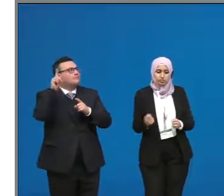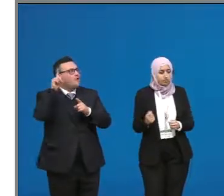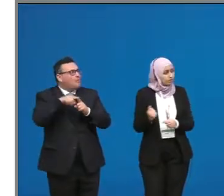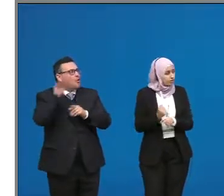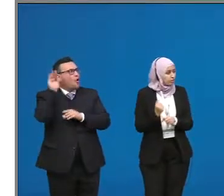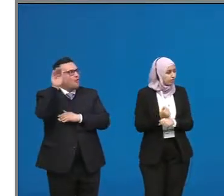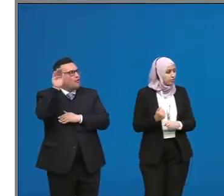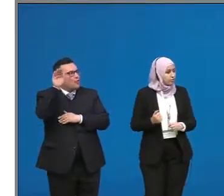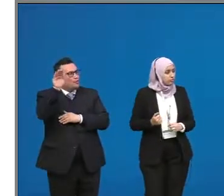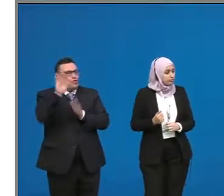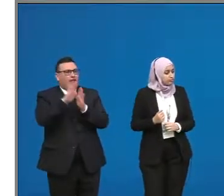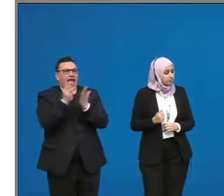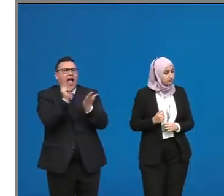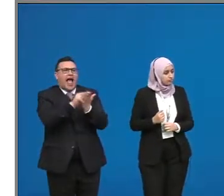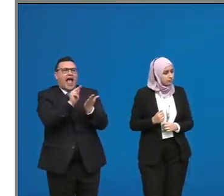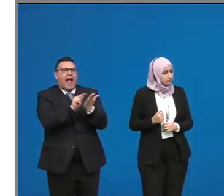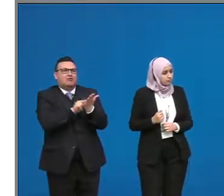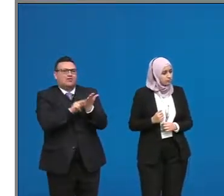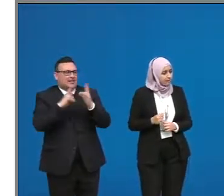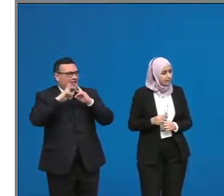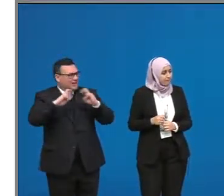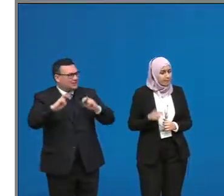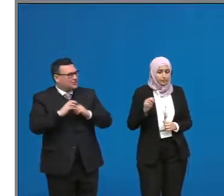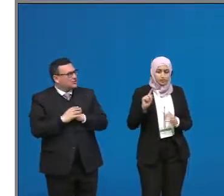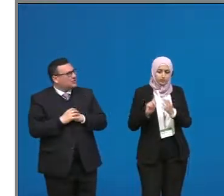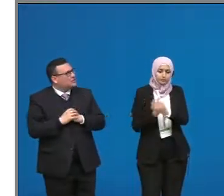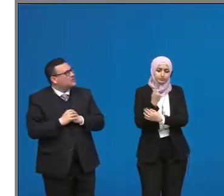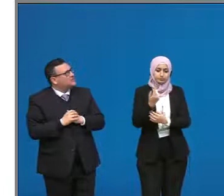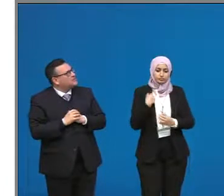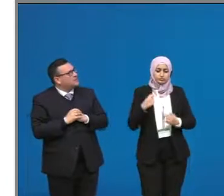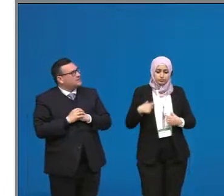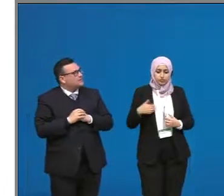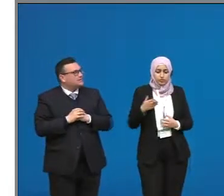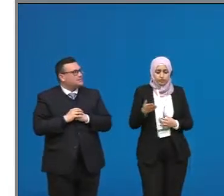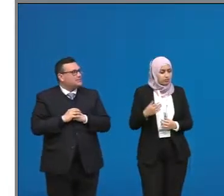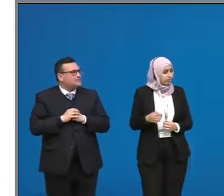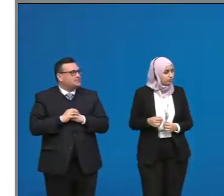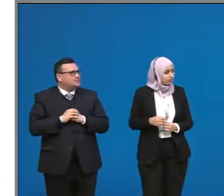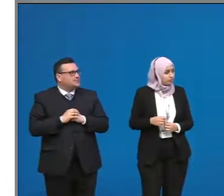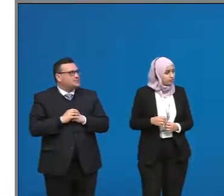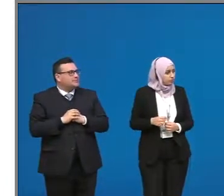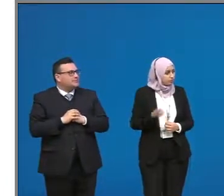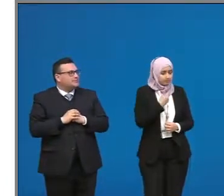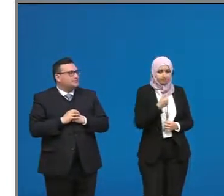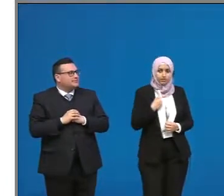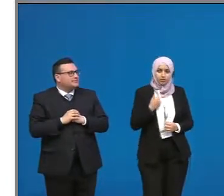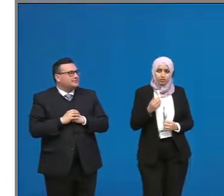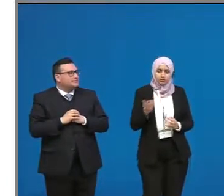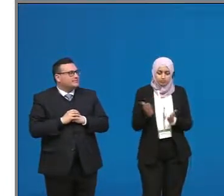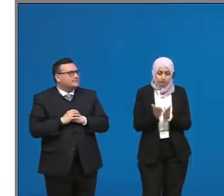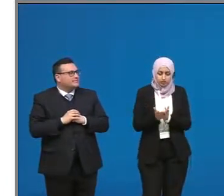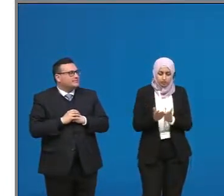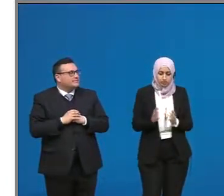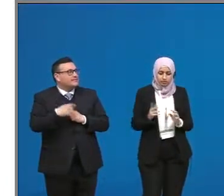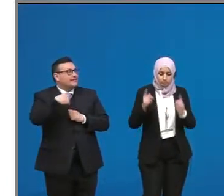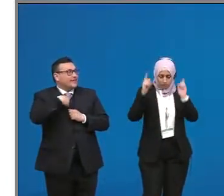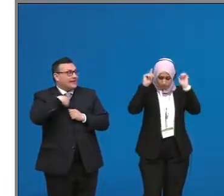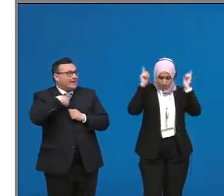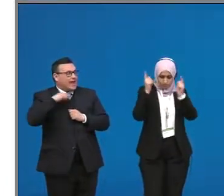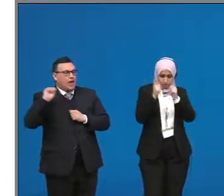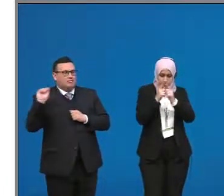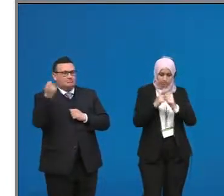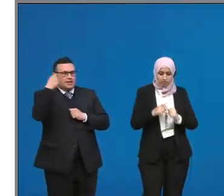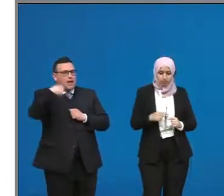Introducing myself, I got my PhD from Warwick University in United Kingdom.